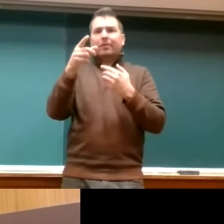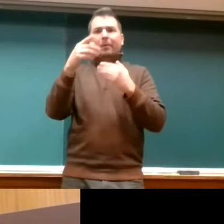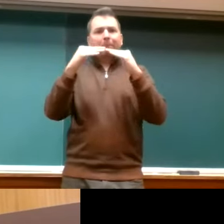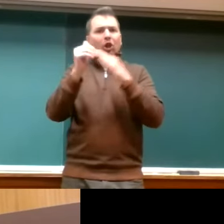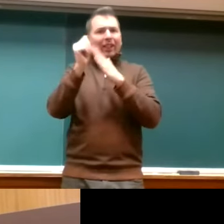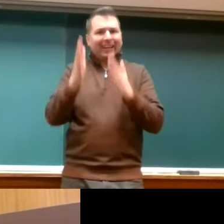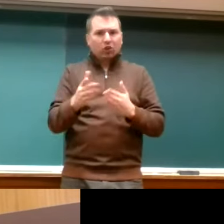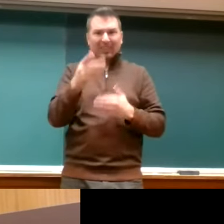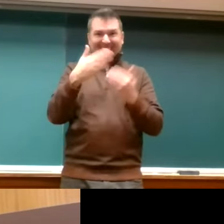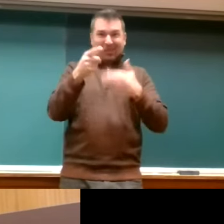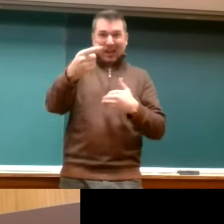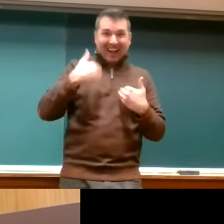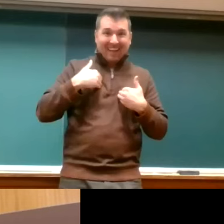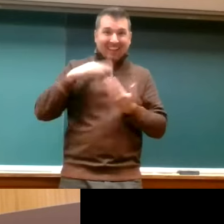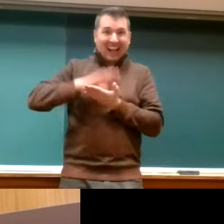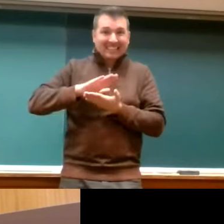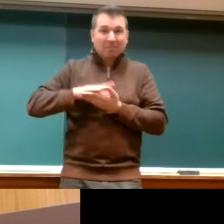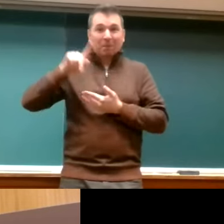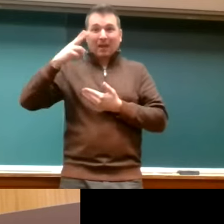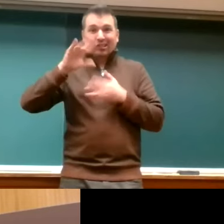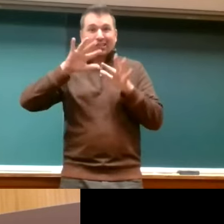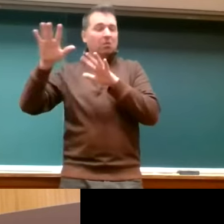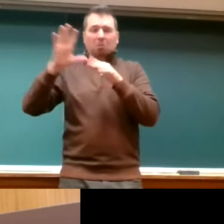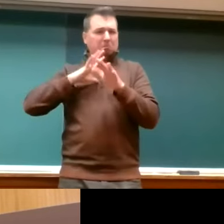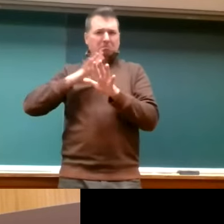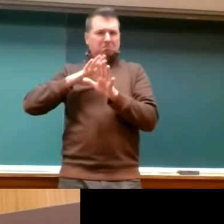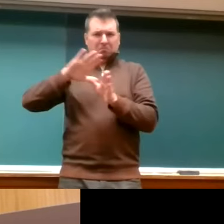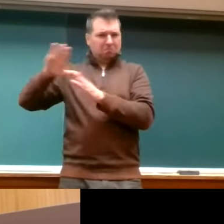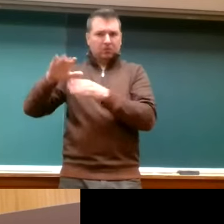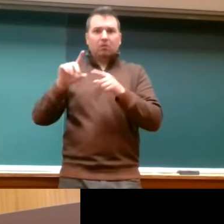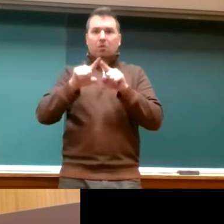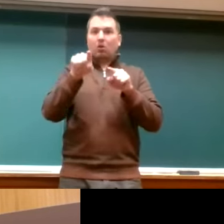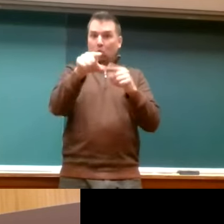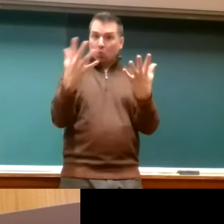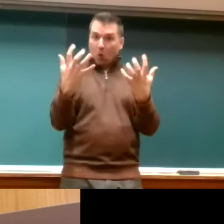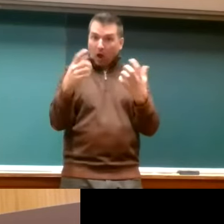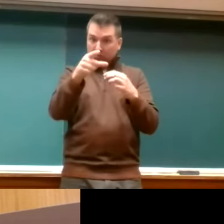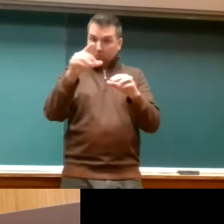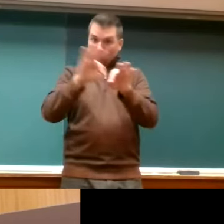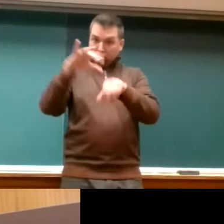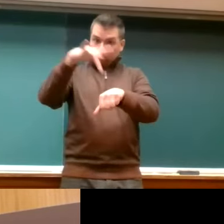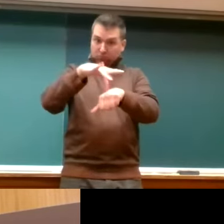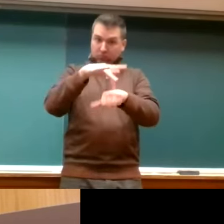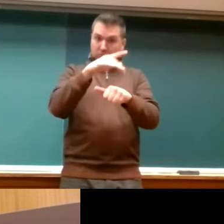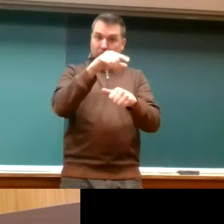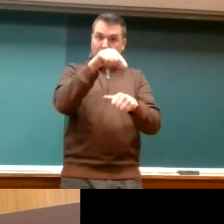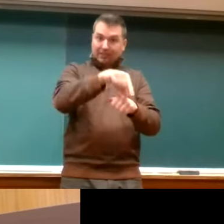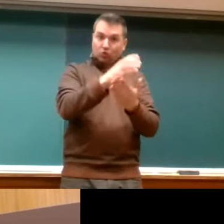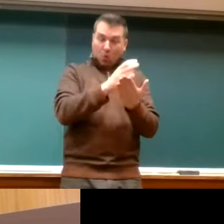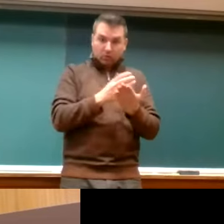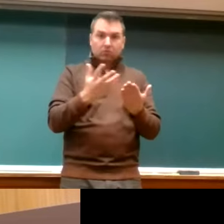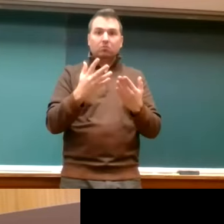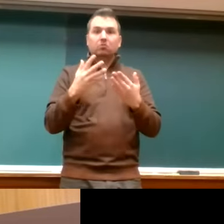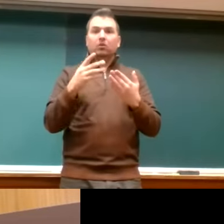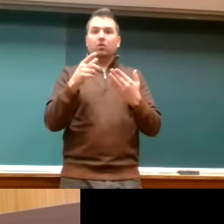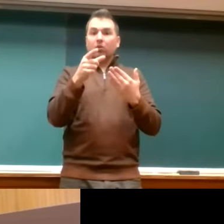you find it successful. Great. Your leader identifies you as someone who has what we call the common factor characteristics, which you know